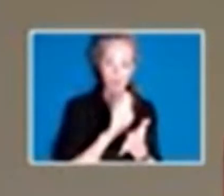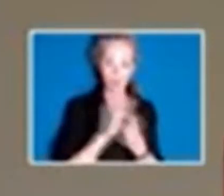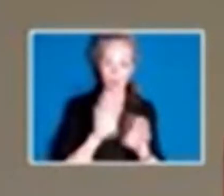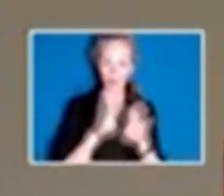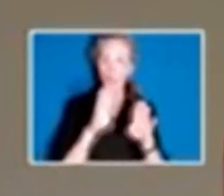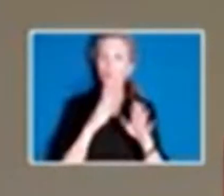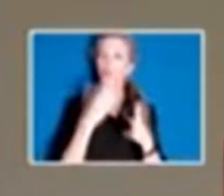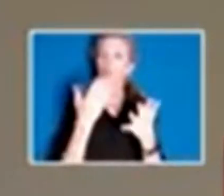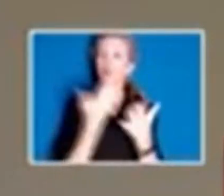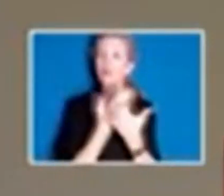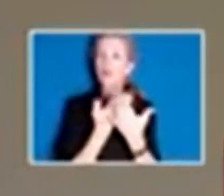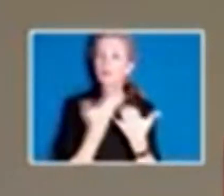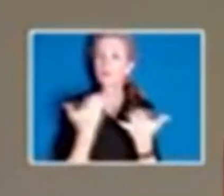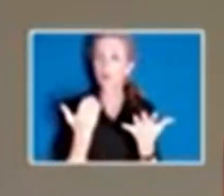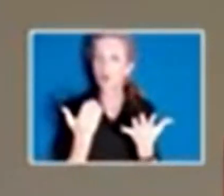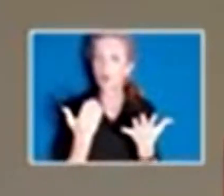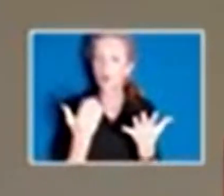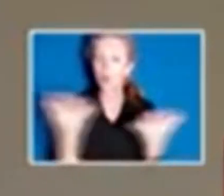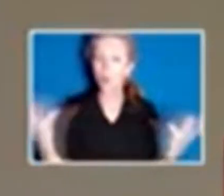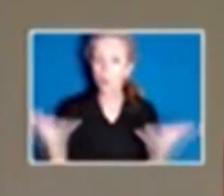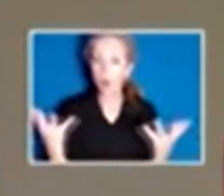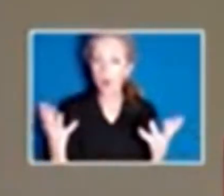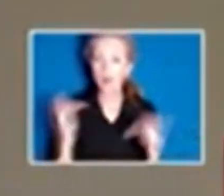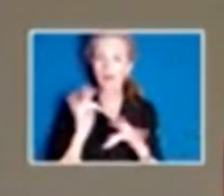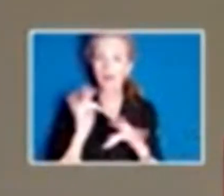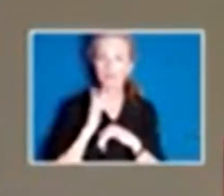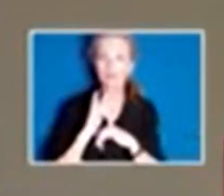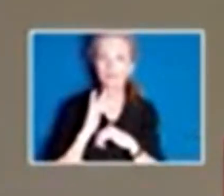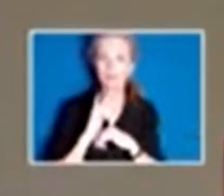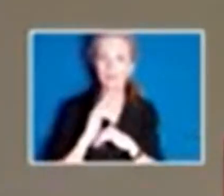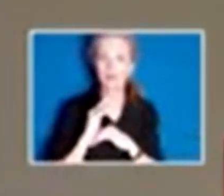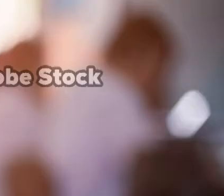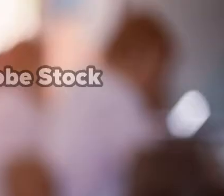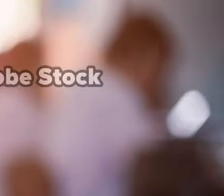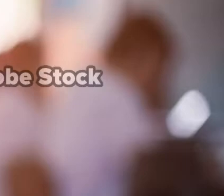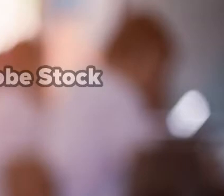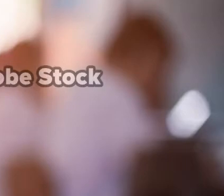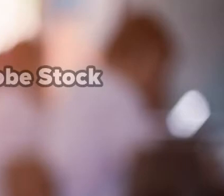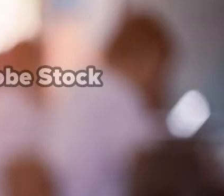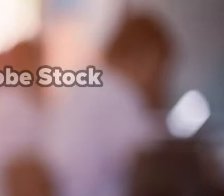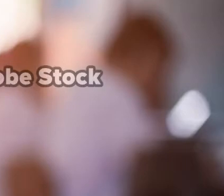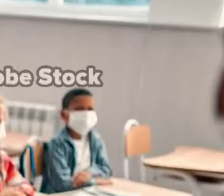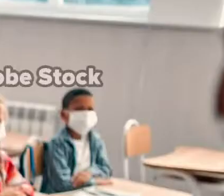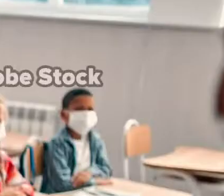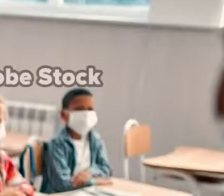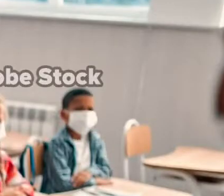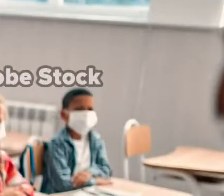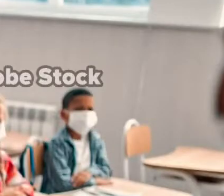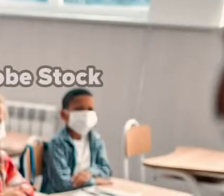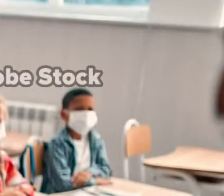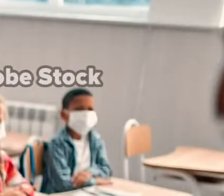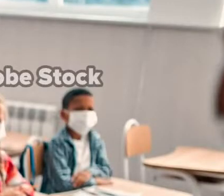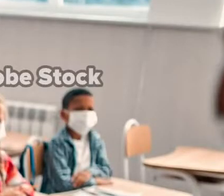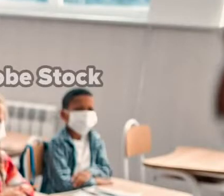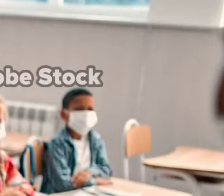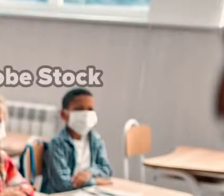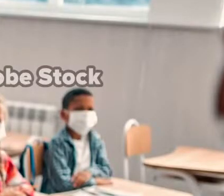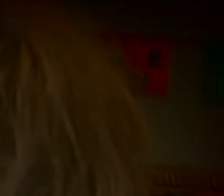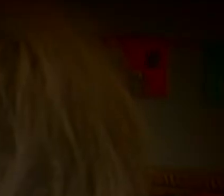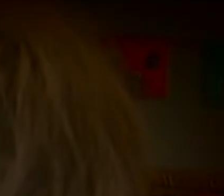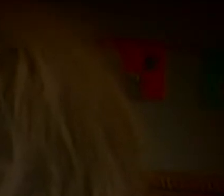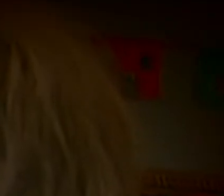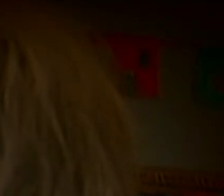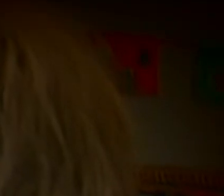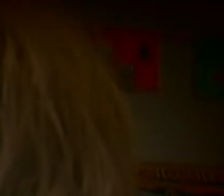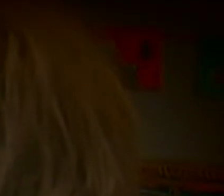confidence is the availability of the effective vaccines. CMS requiring universal masking indoors.